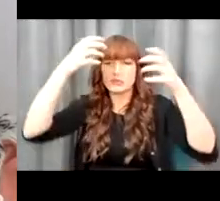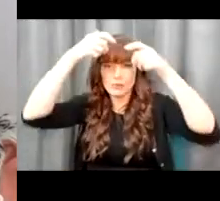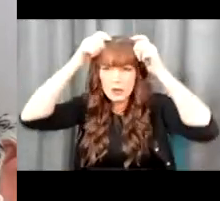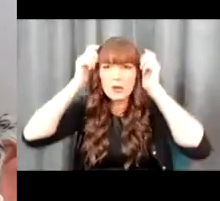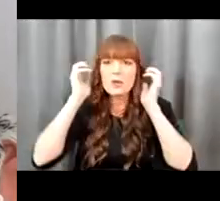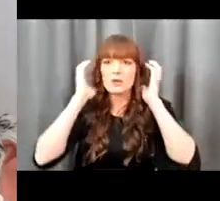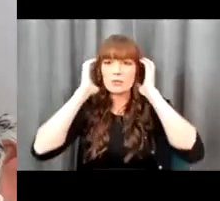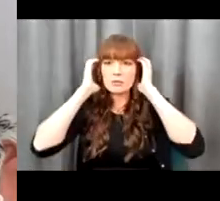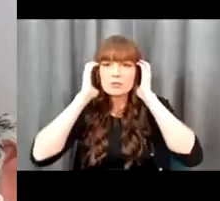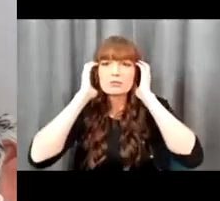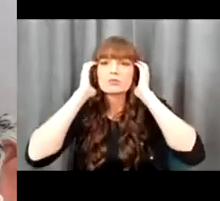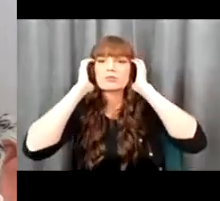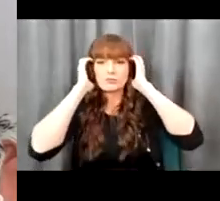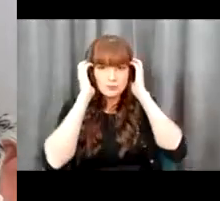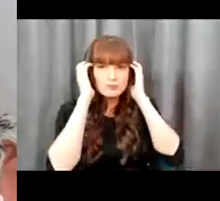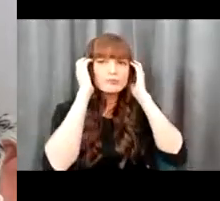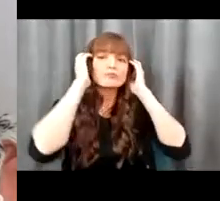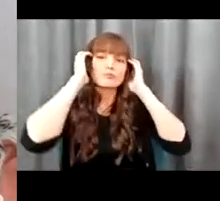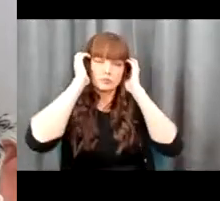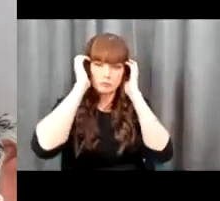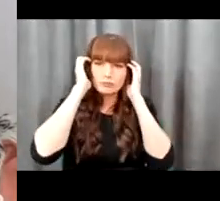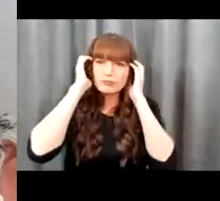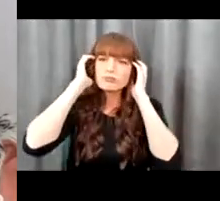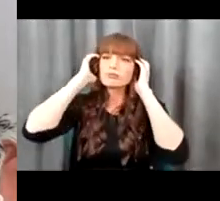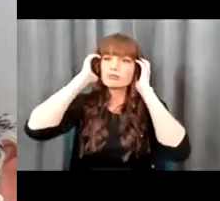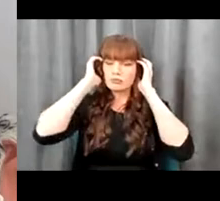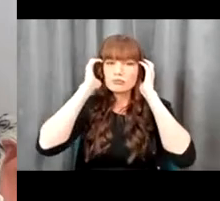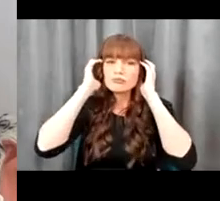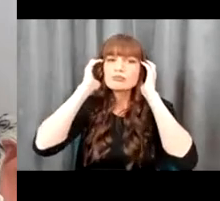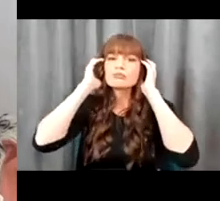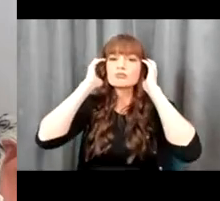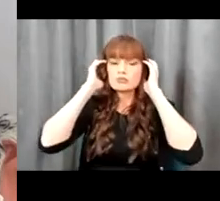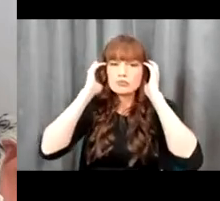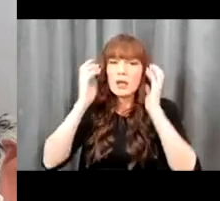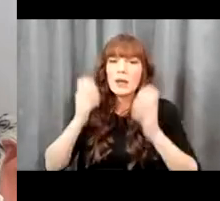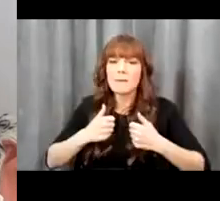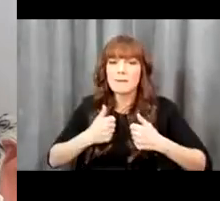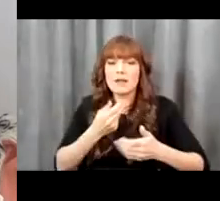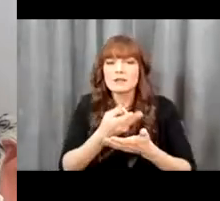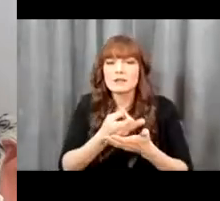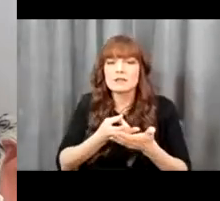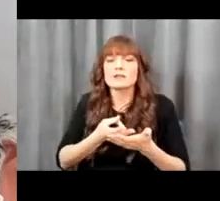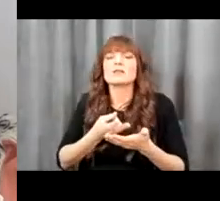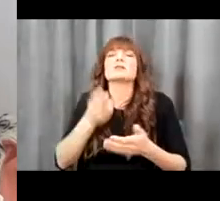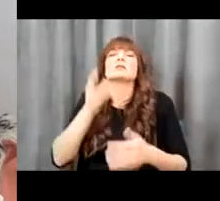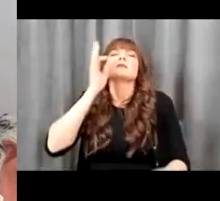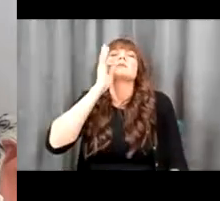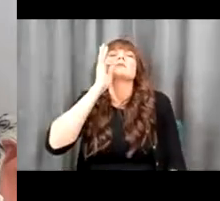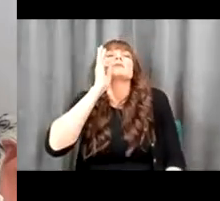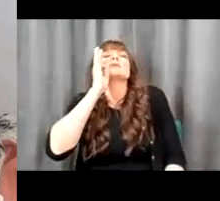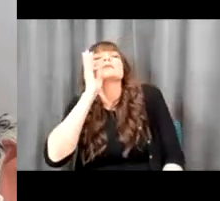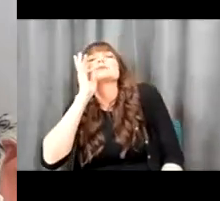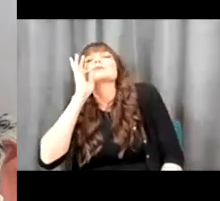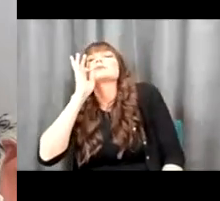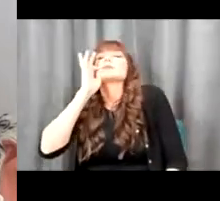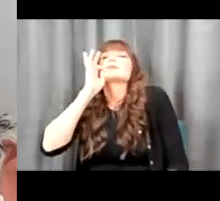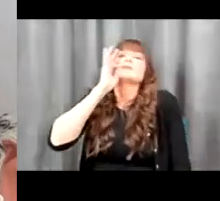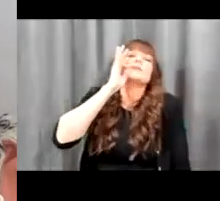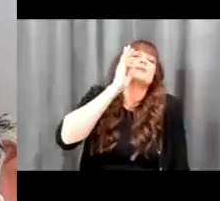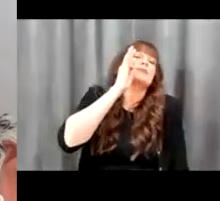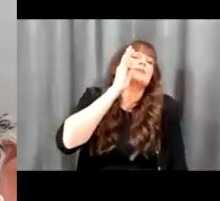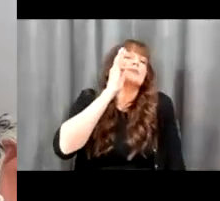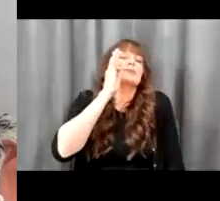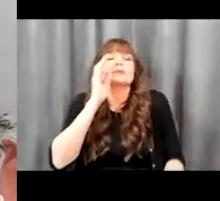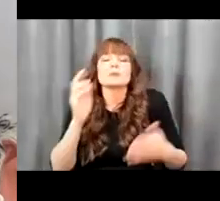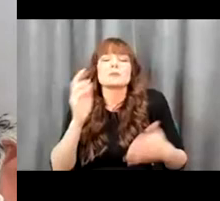Her whole body sways. Leaned back in the empty tub, headphones on, she takes another pull on a joint before returning to the notebook open